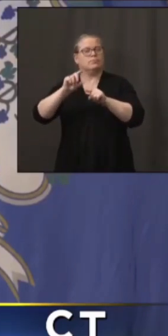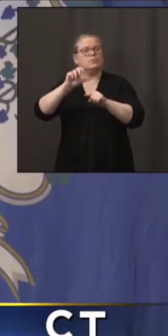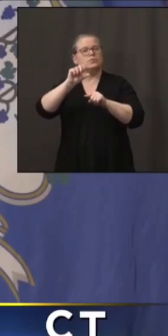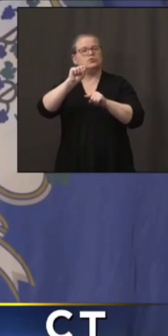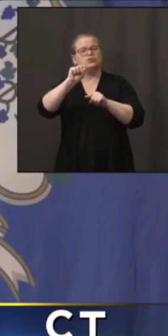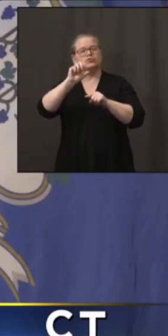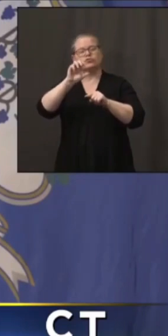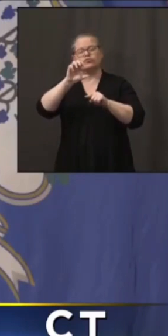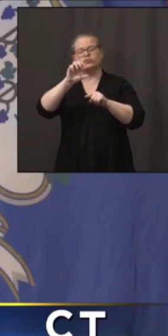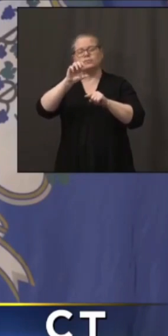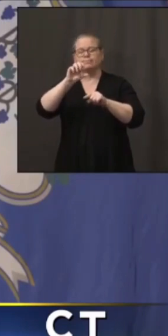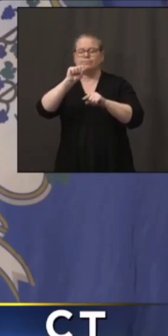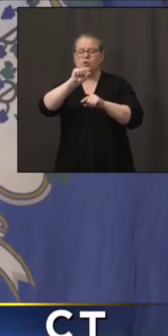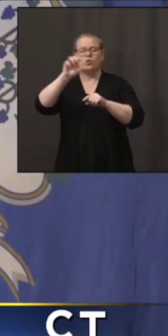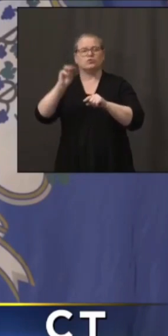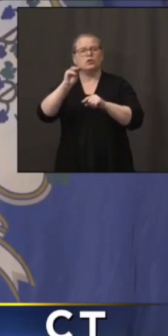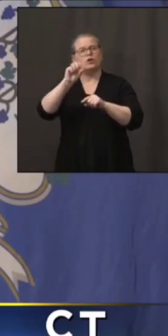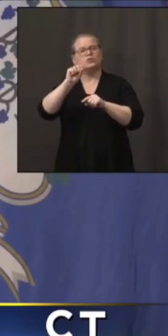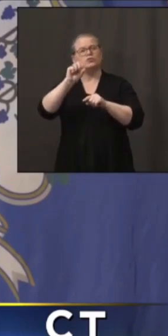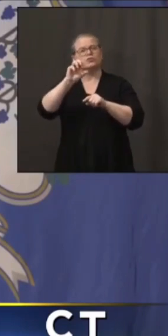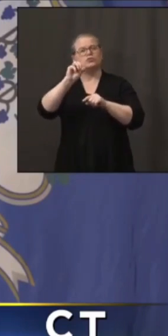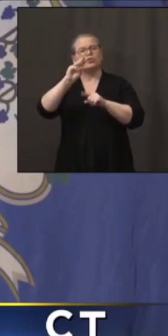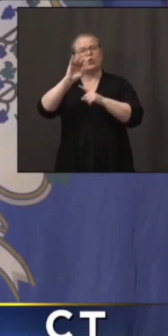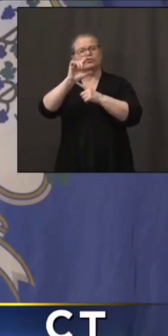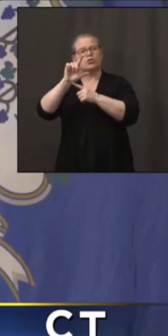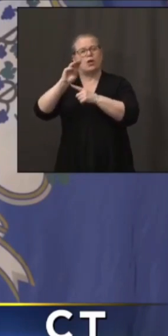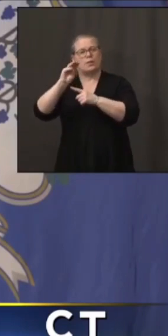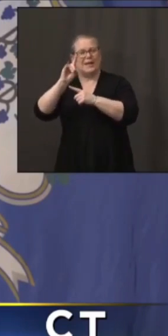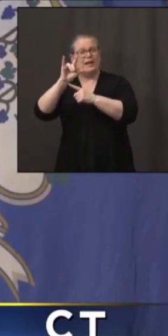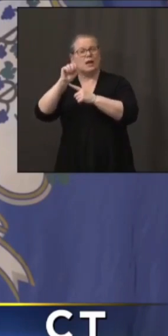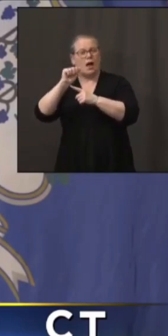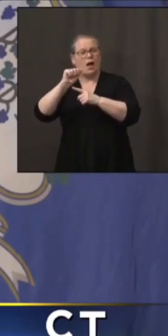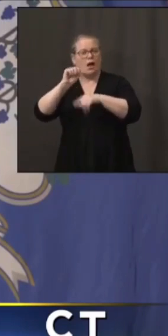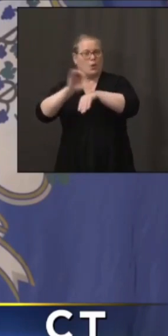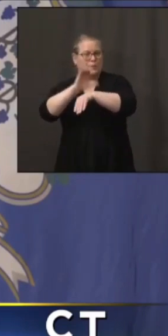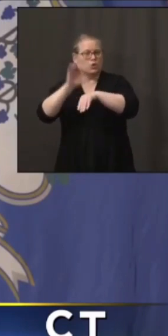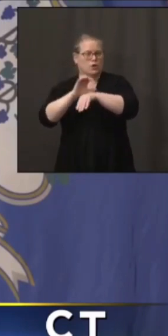of confidence that Connecticut's going to stay peaceful.